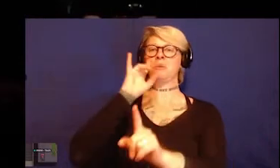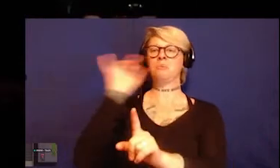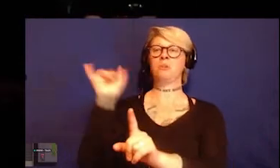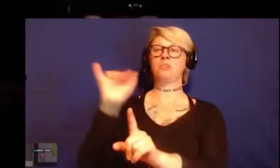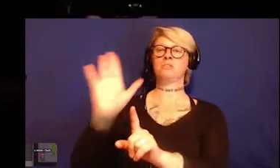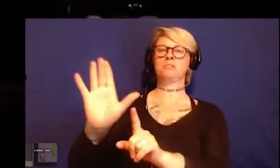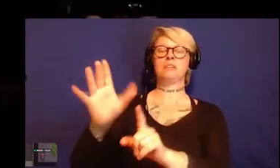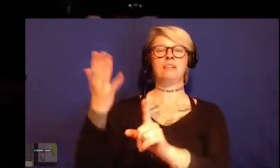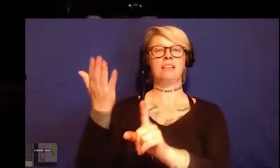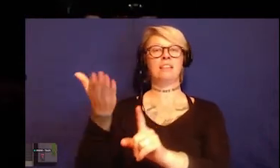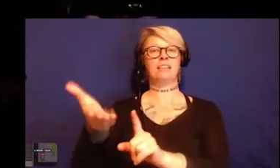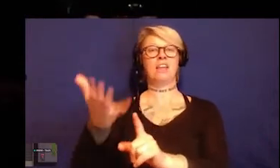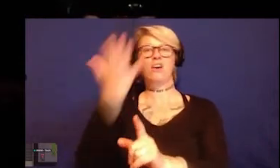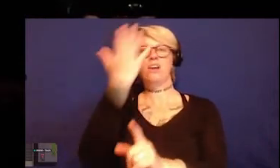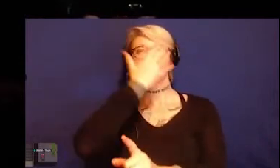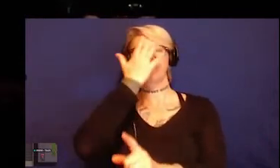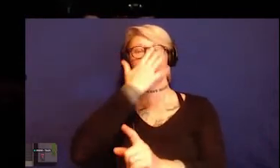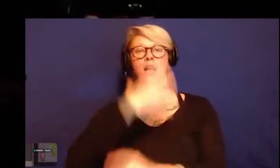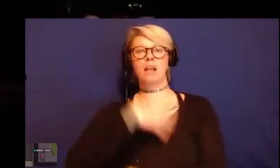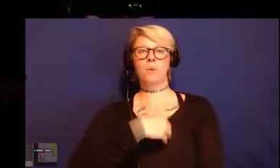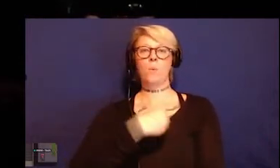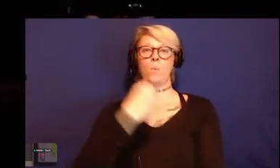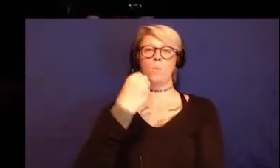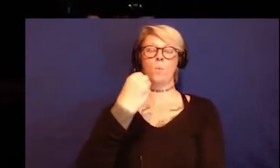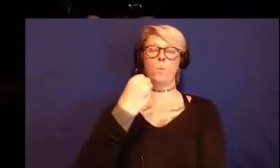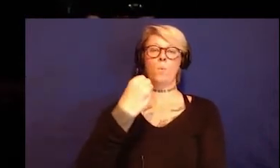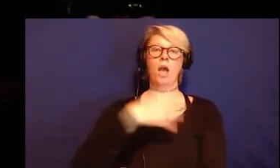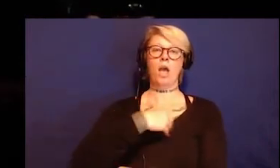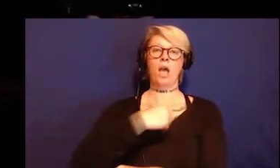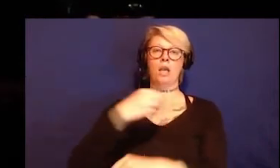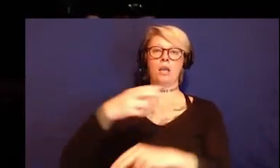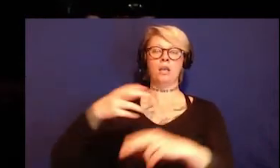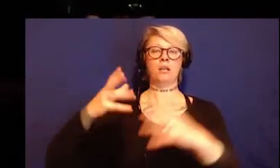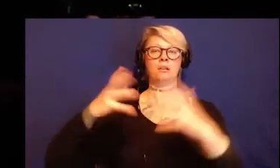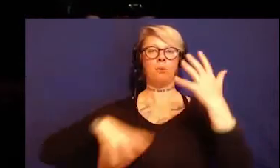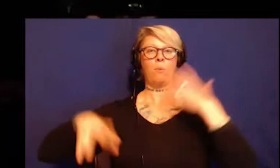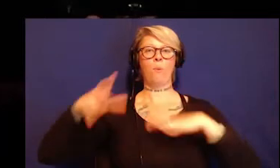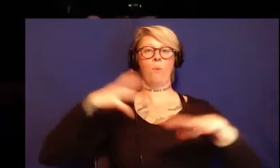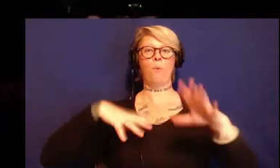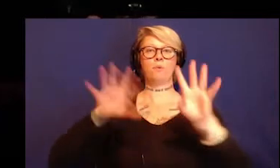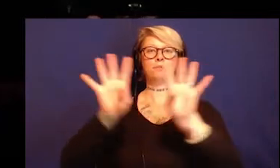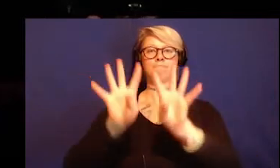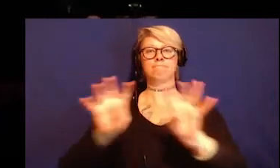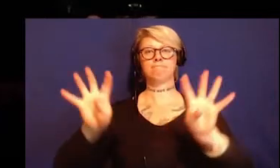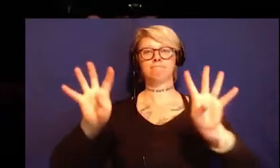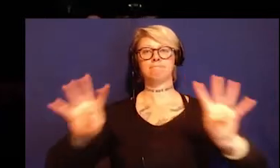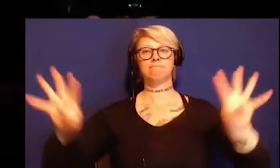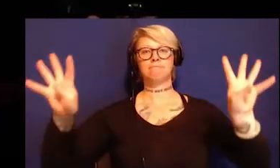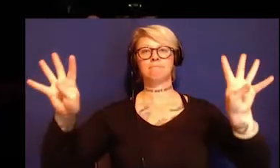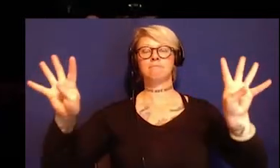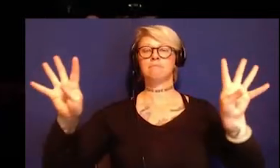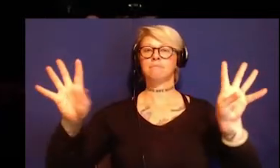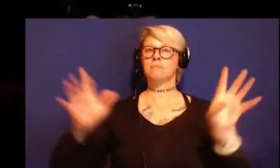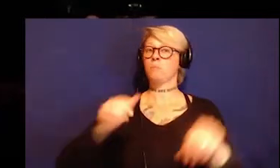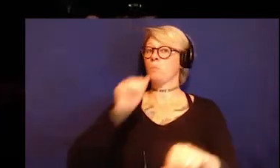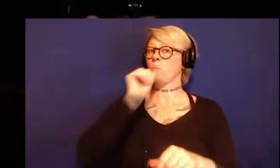with the groom, and a bunch of white chairs with a space in the middle so the bride can walk towards the man of her